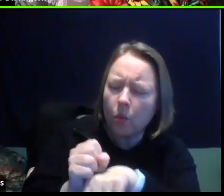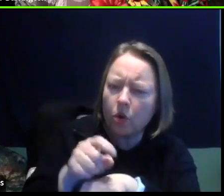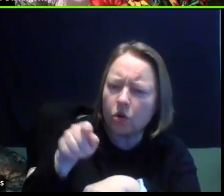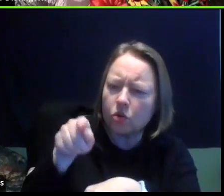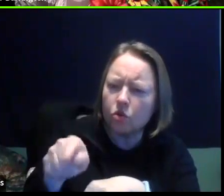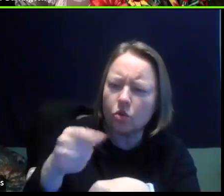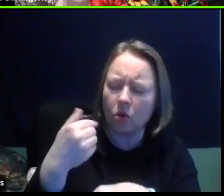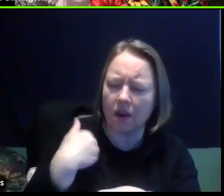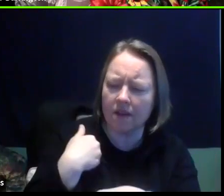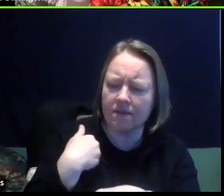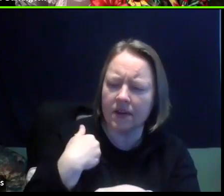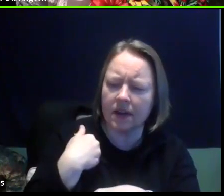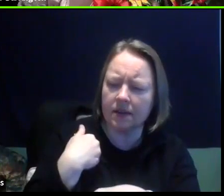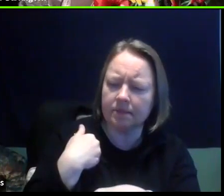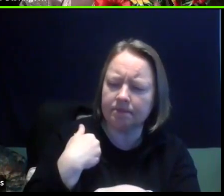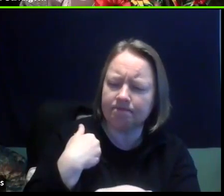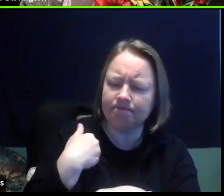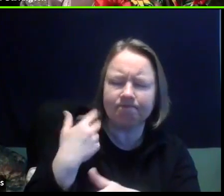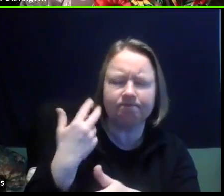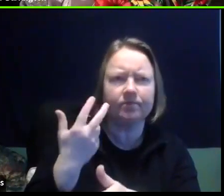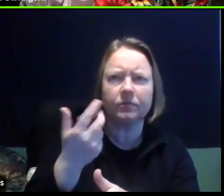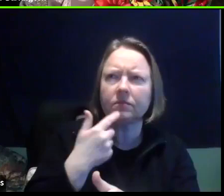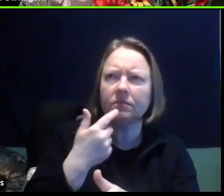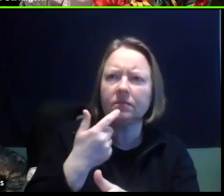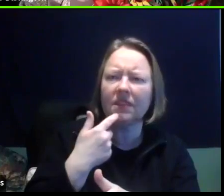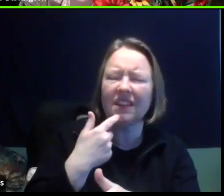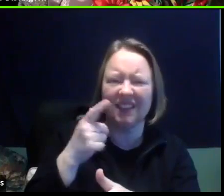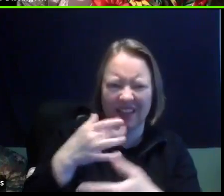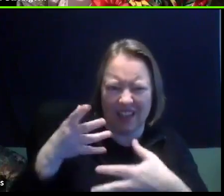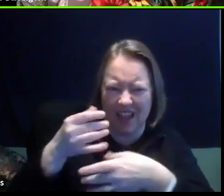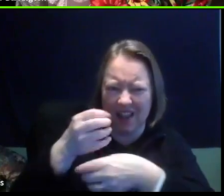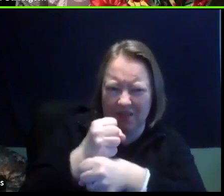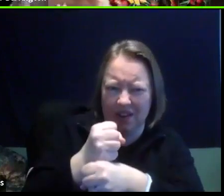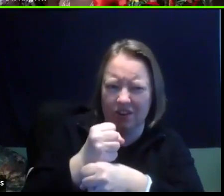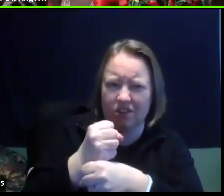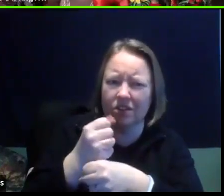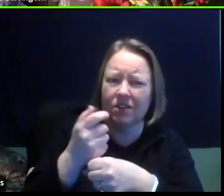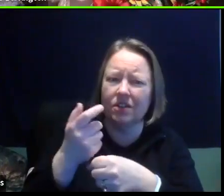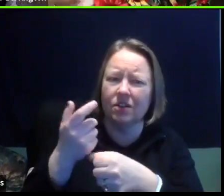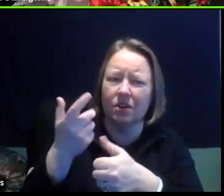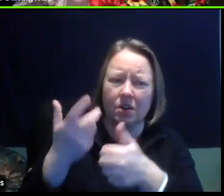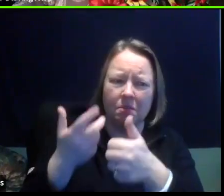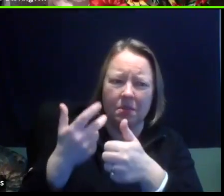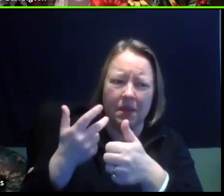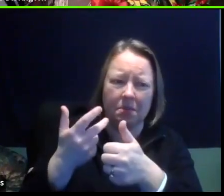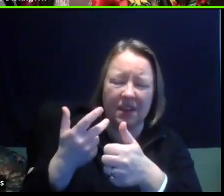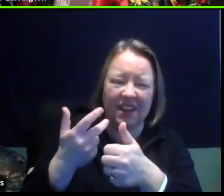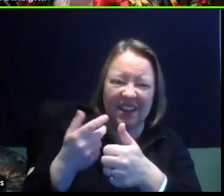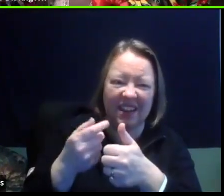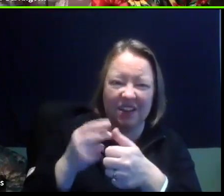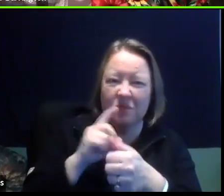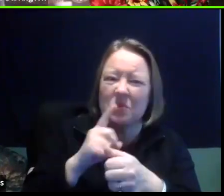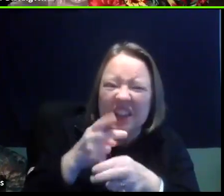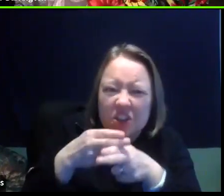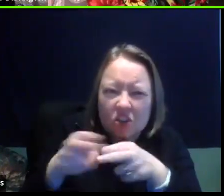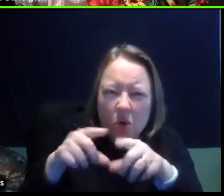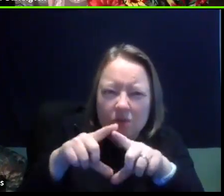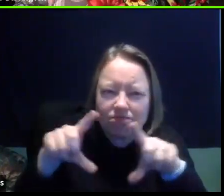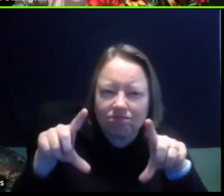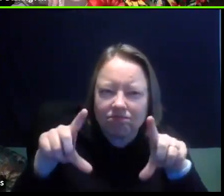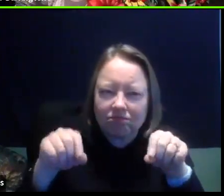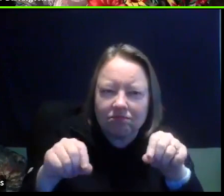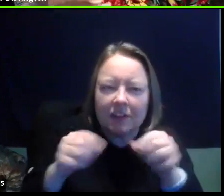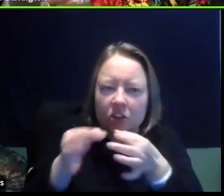have, as you say, an elevator version or maybe a 3x5 card of the top 5